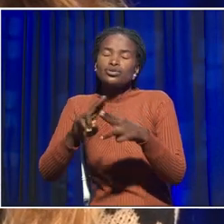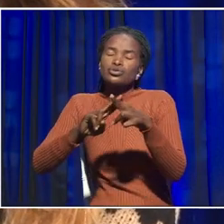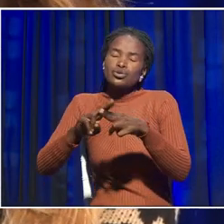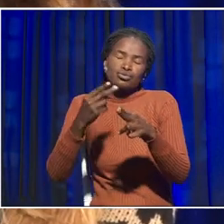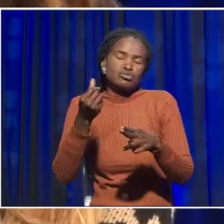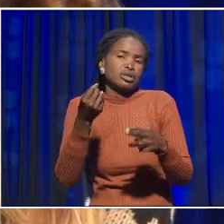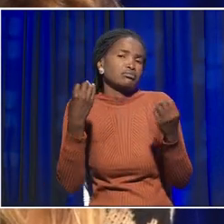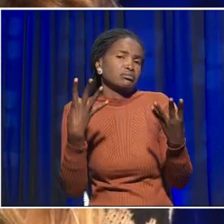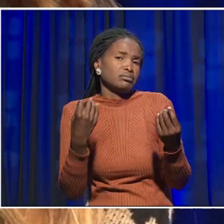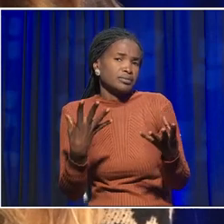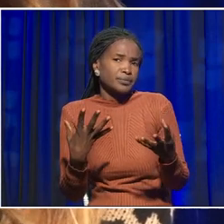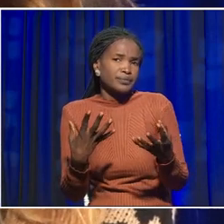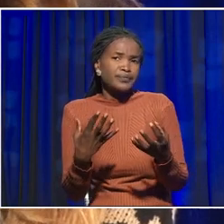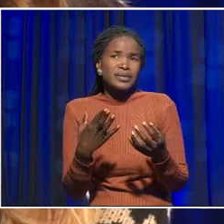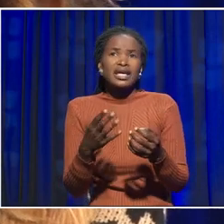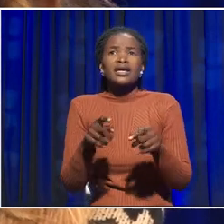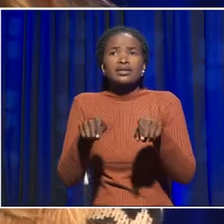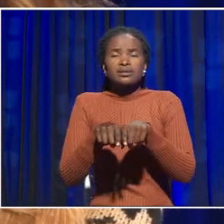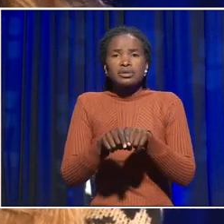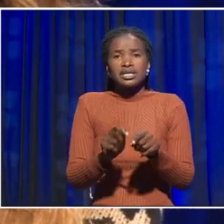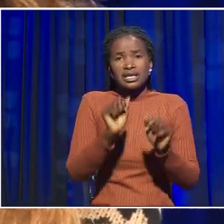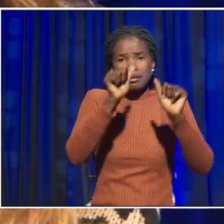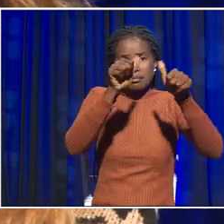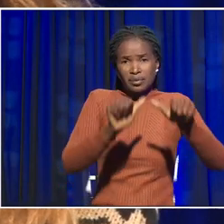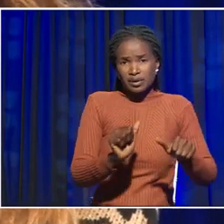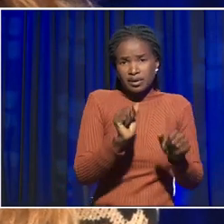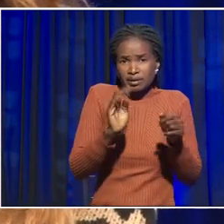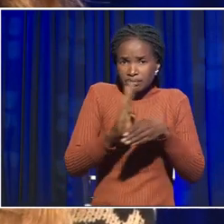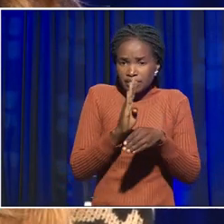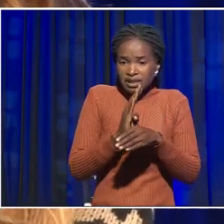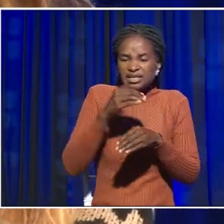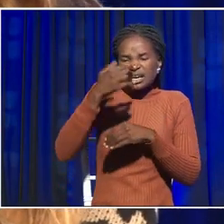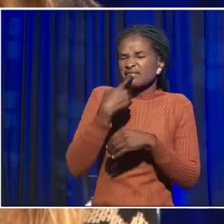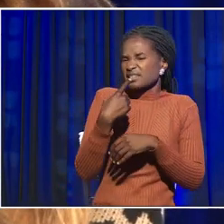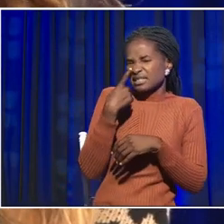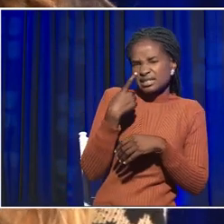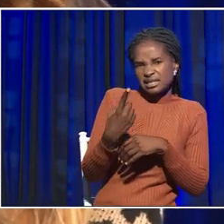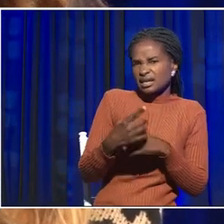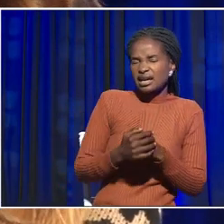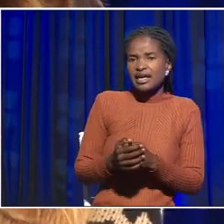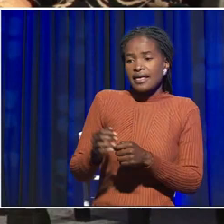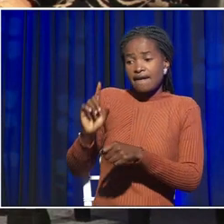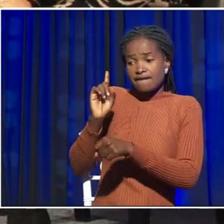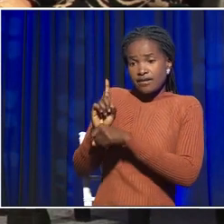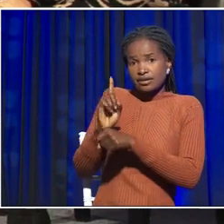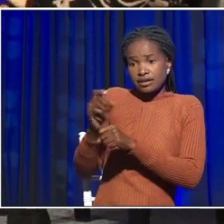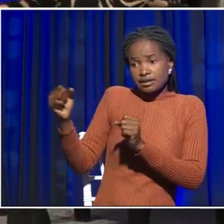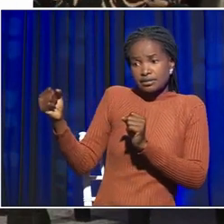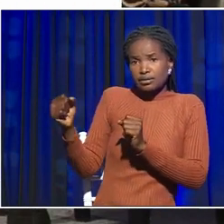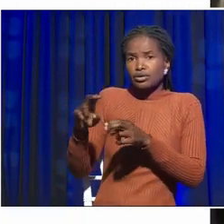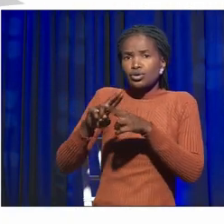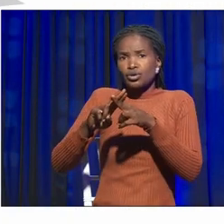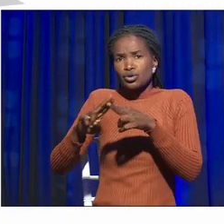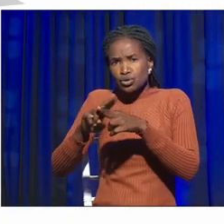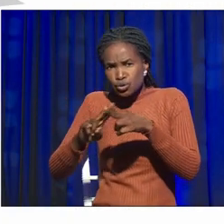money. Who says so? The auditing company that actually came afterwards. They said, you were very good at employing